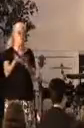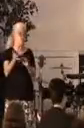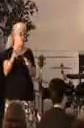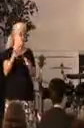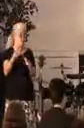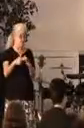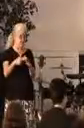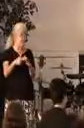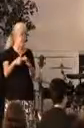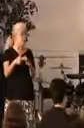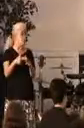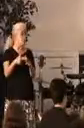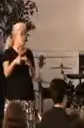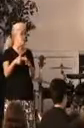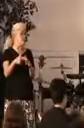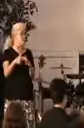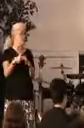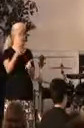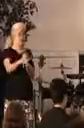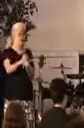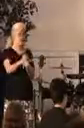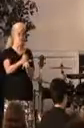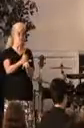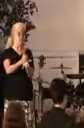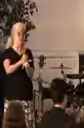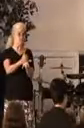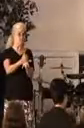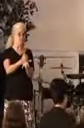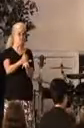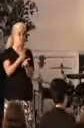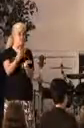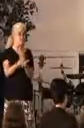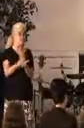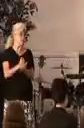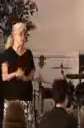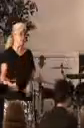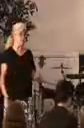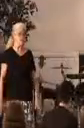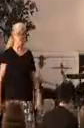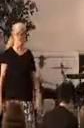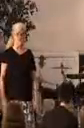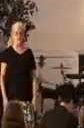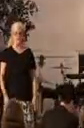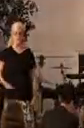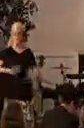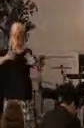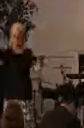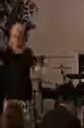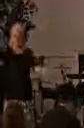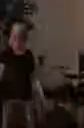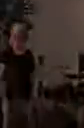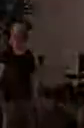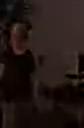In Jesus' name. Amen. And amen. Tell somebody you love them as you go today.